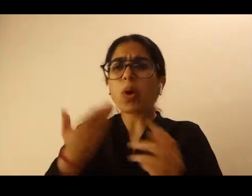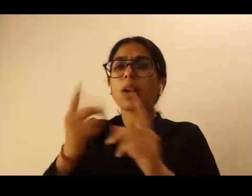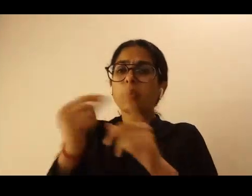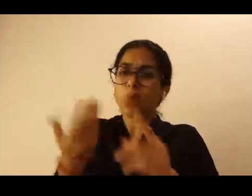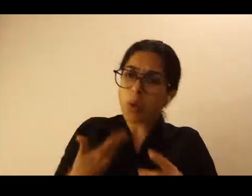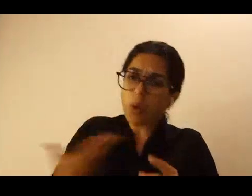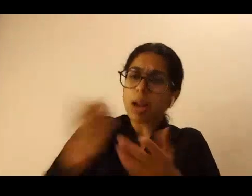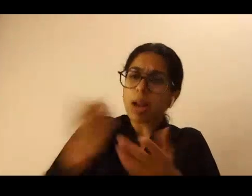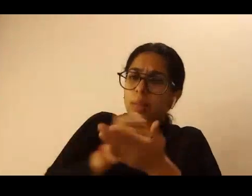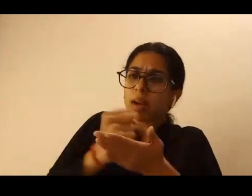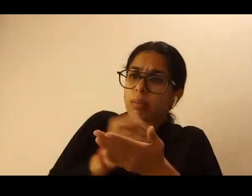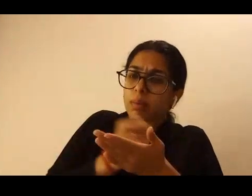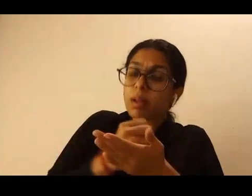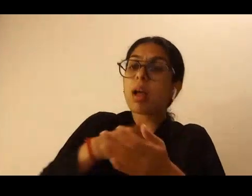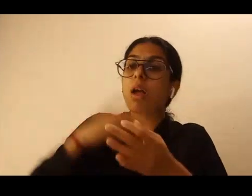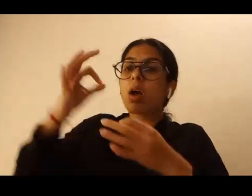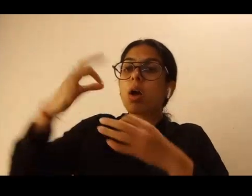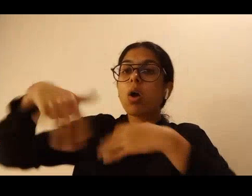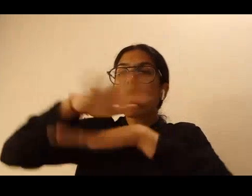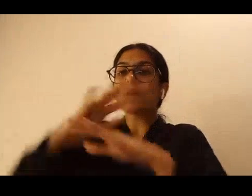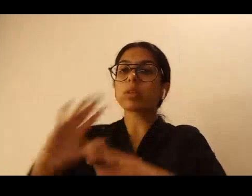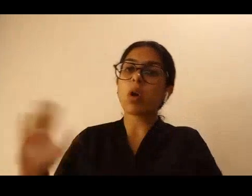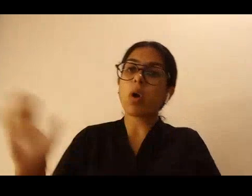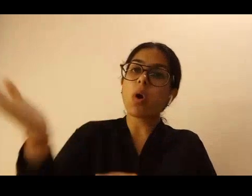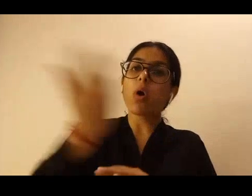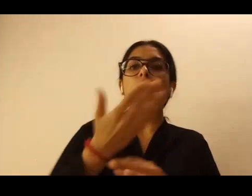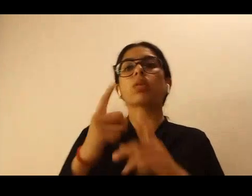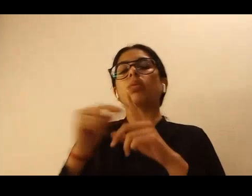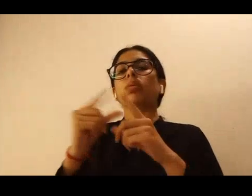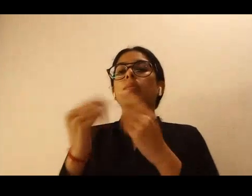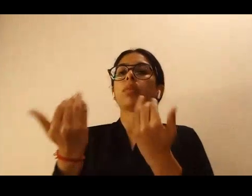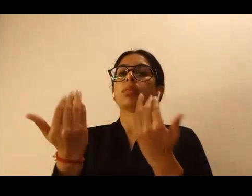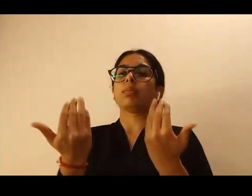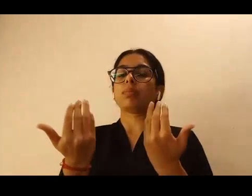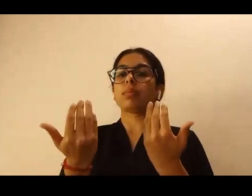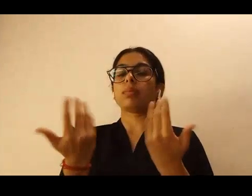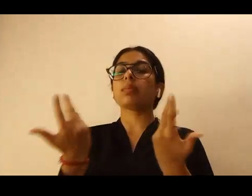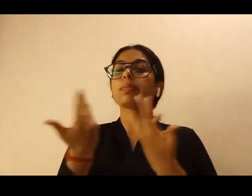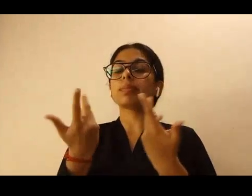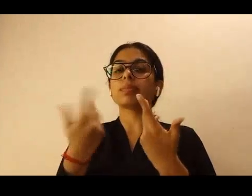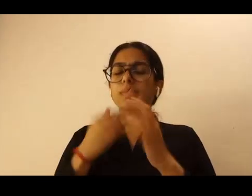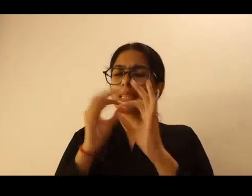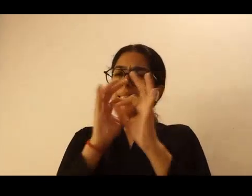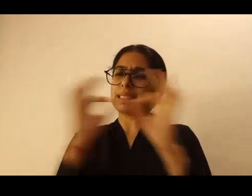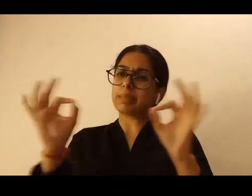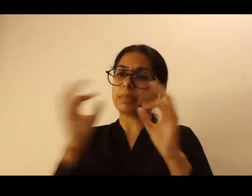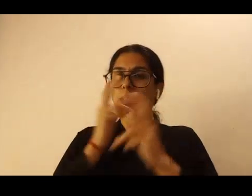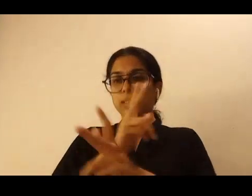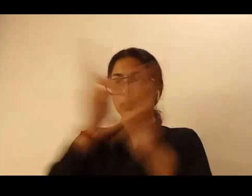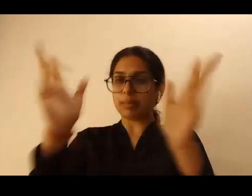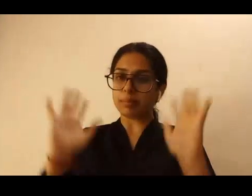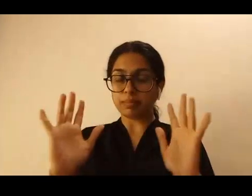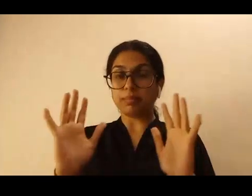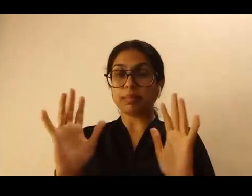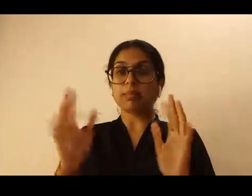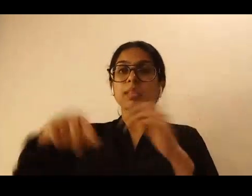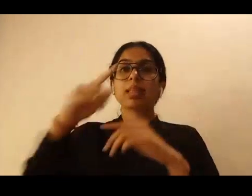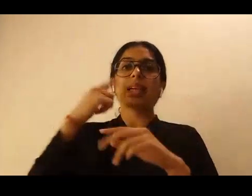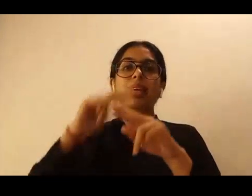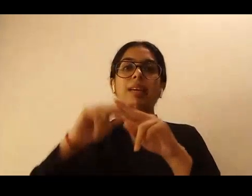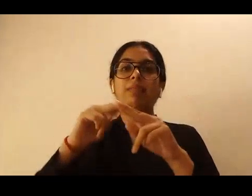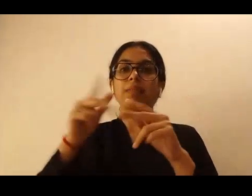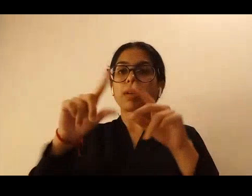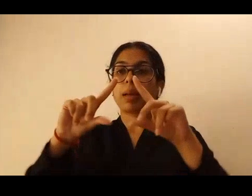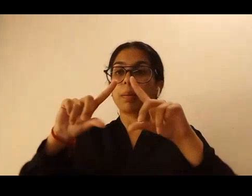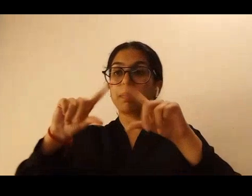today. Something as simple as that, ki always ensure that when you are in meetings, have captions, right?